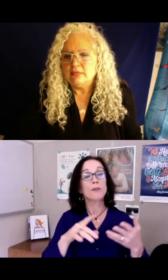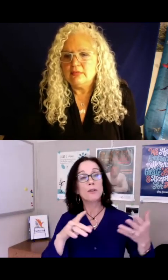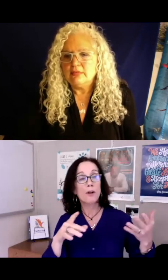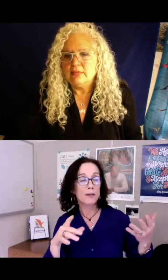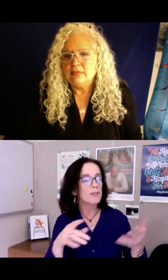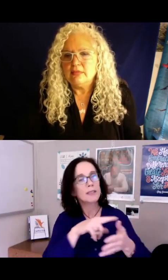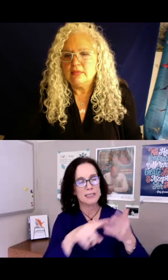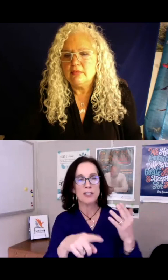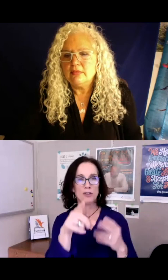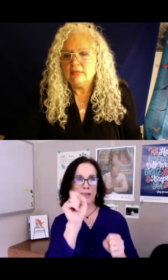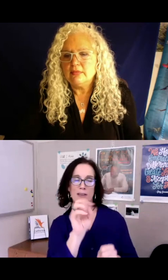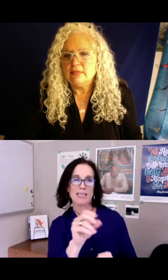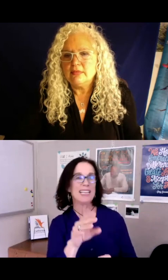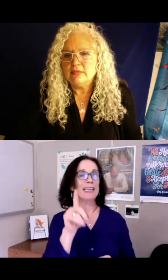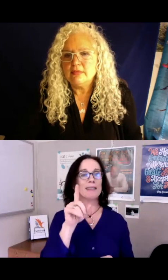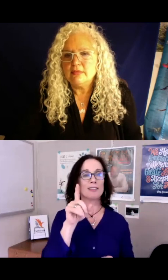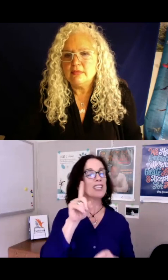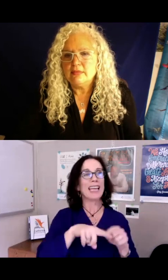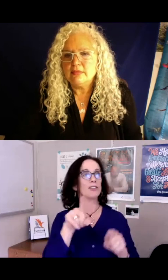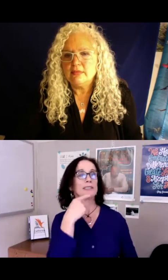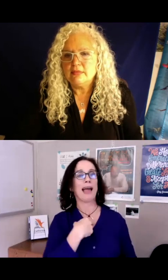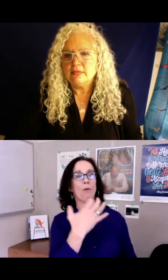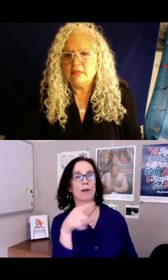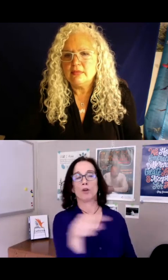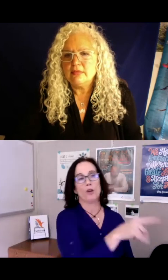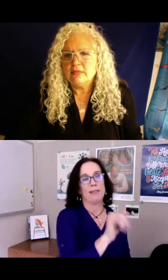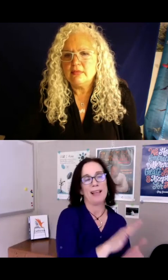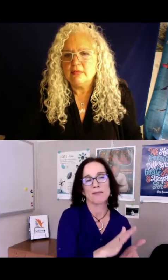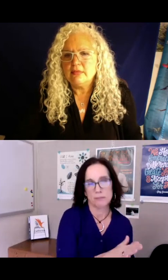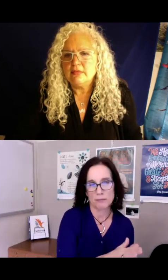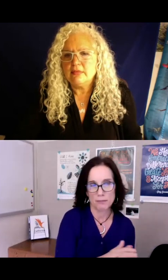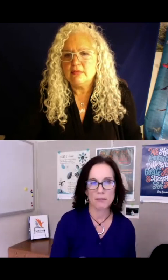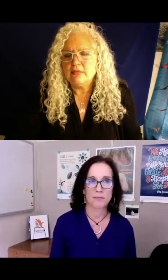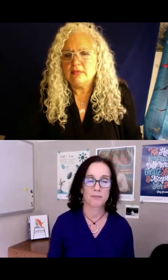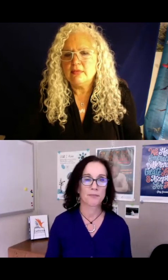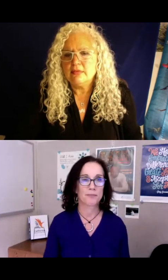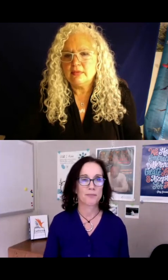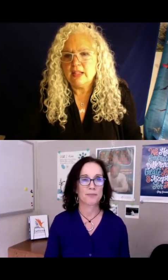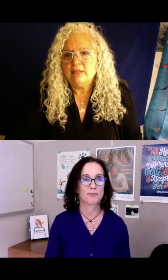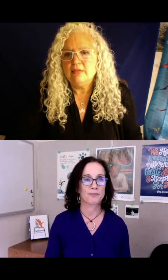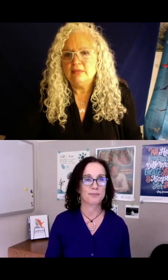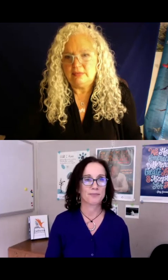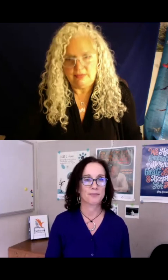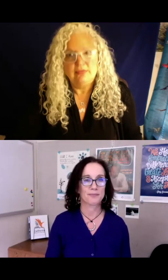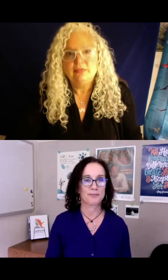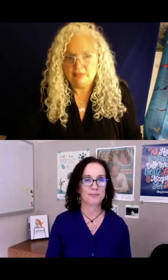emotional opportunities. So those things, you really have to spell that out. You can't just say, I want them to go to this school.